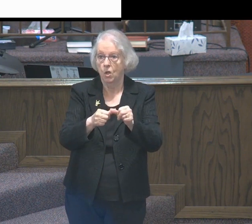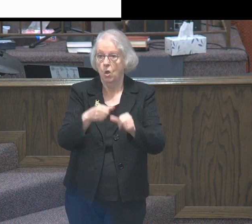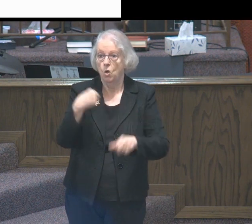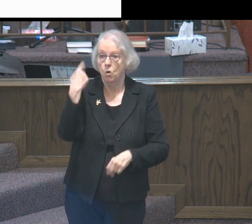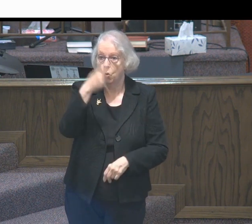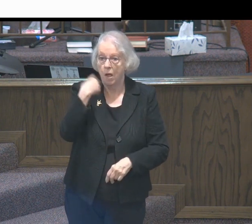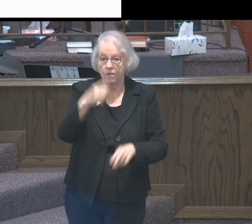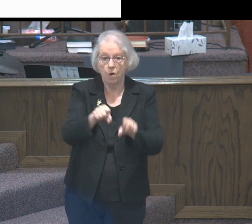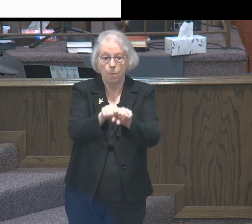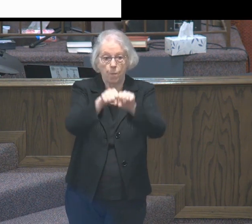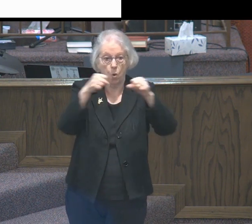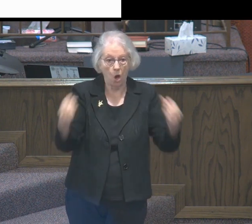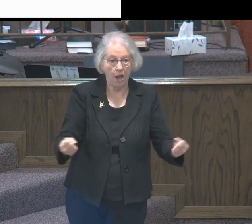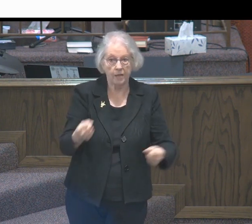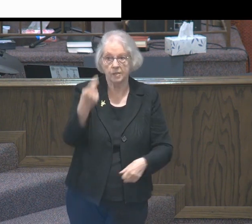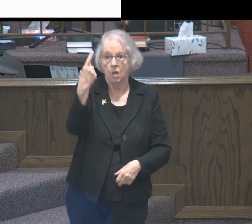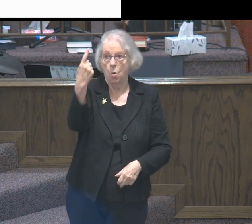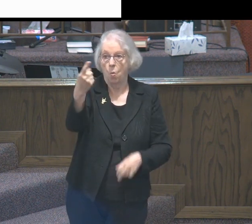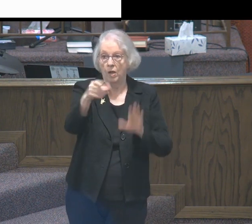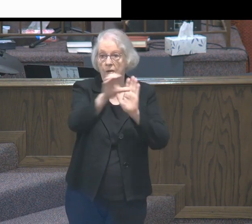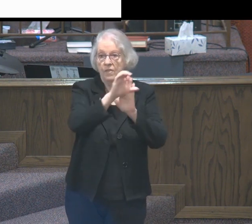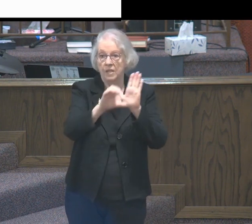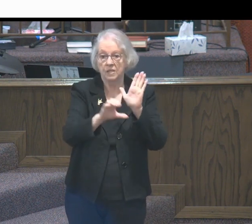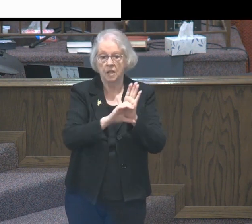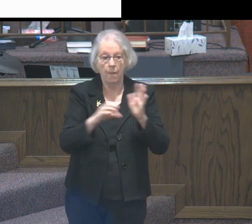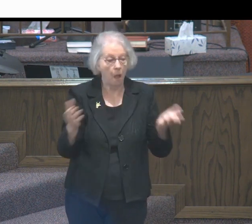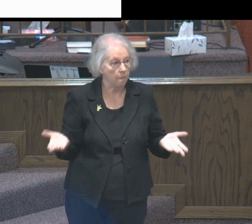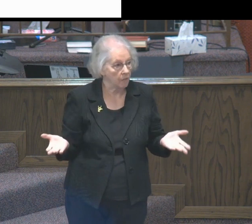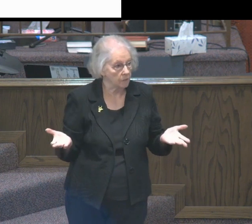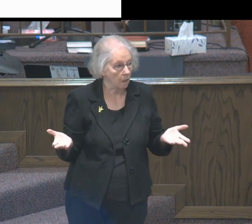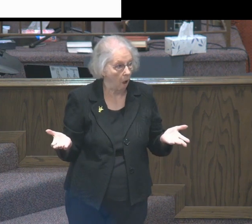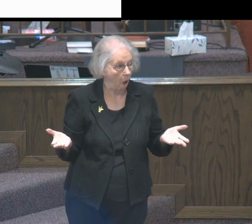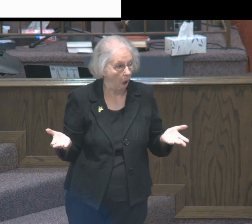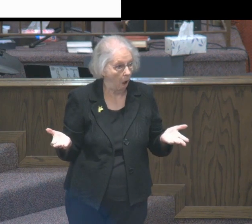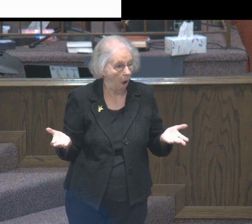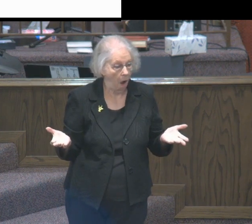so shall be called least in the kingdom